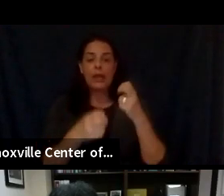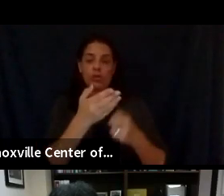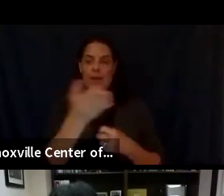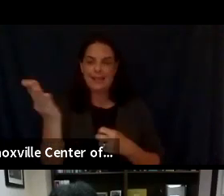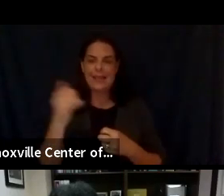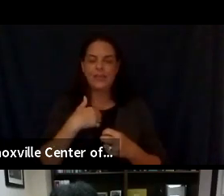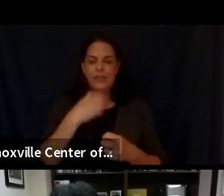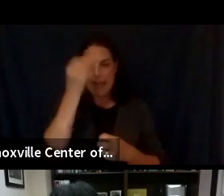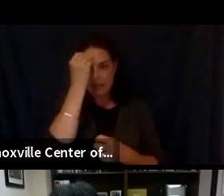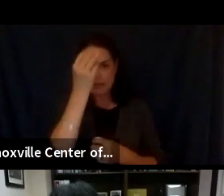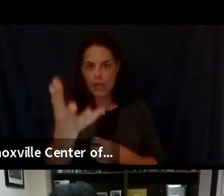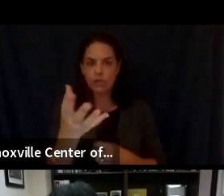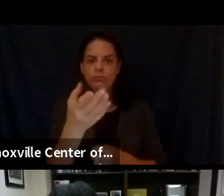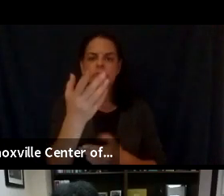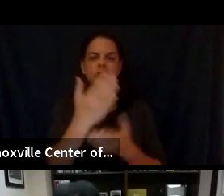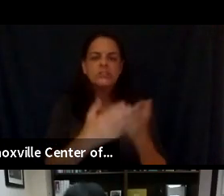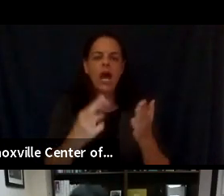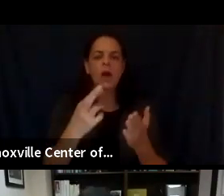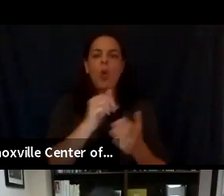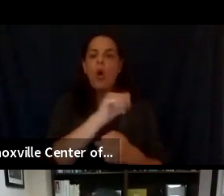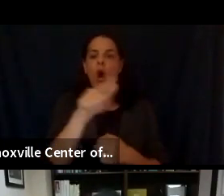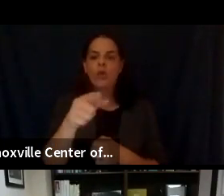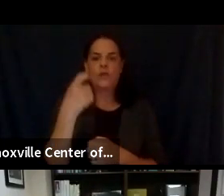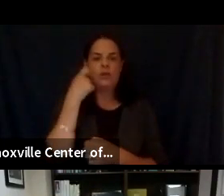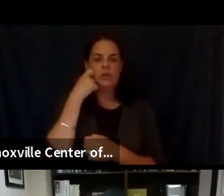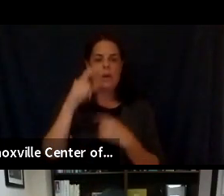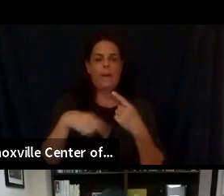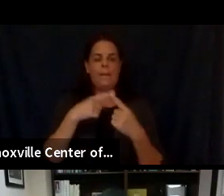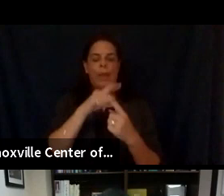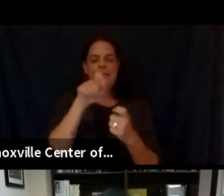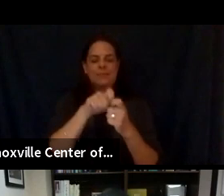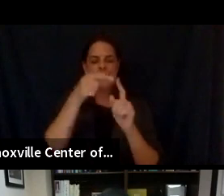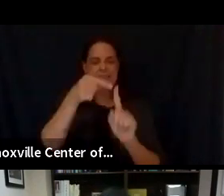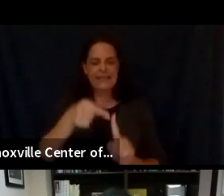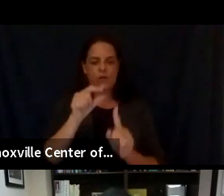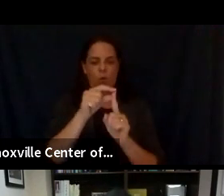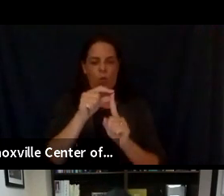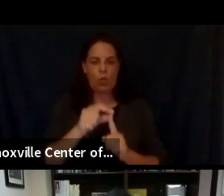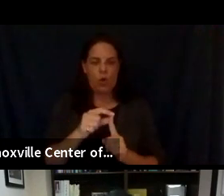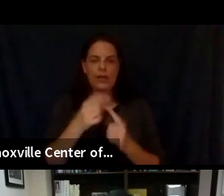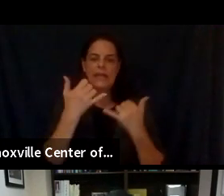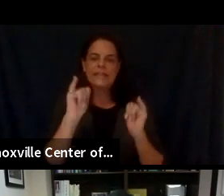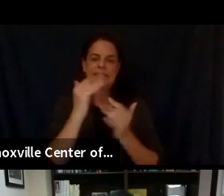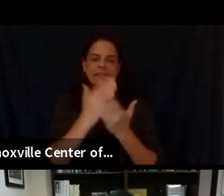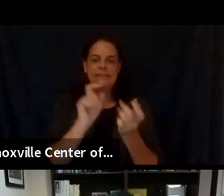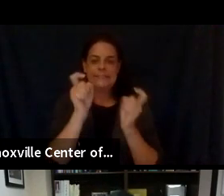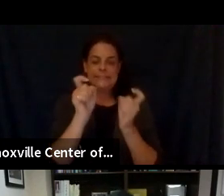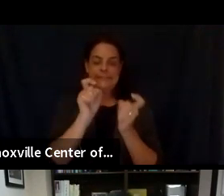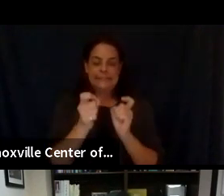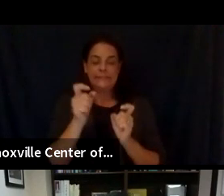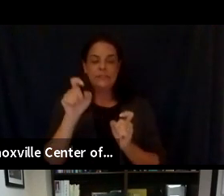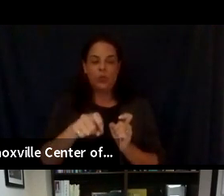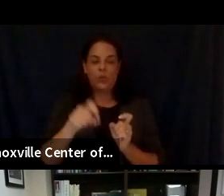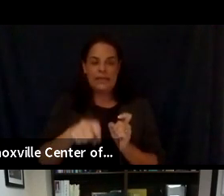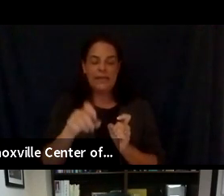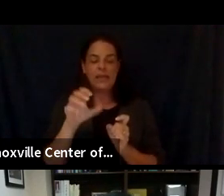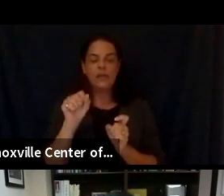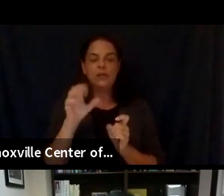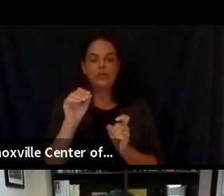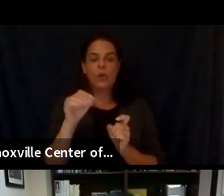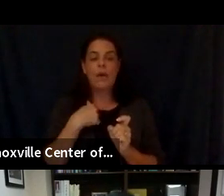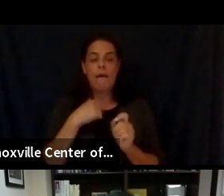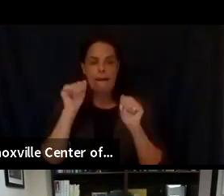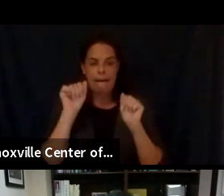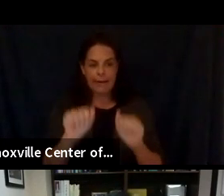or all of you earlier regarding the specific wording. There's still some tweaks that are needed. So I